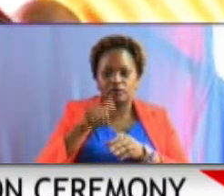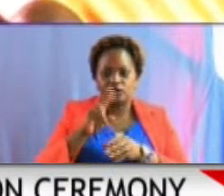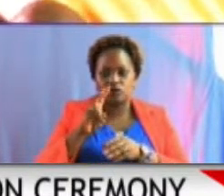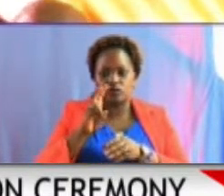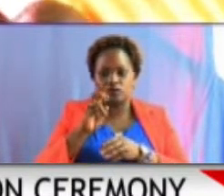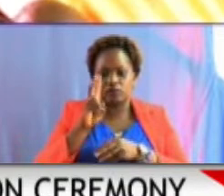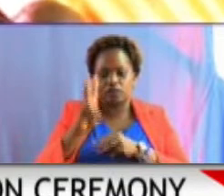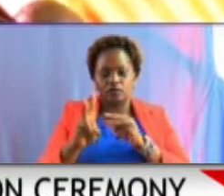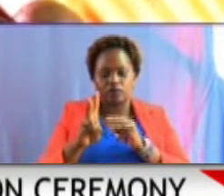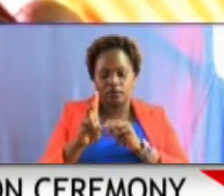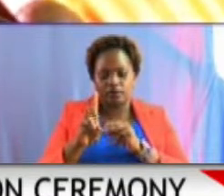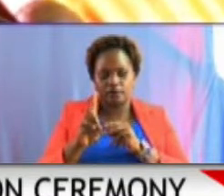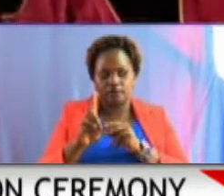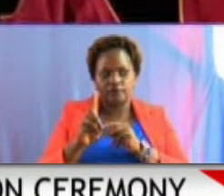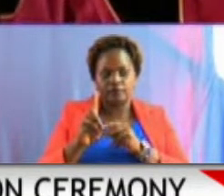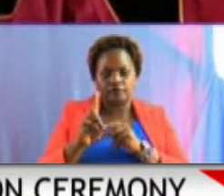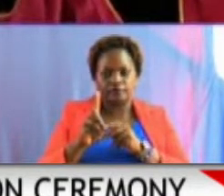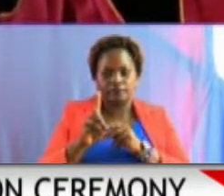2021.